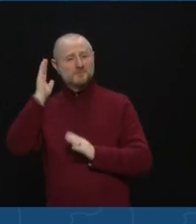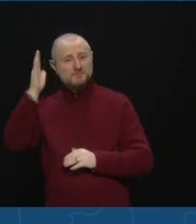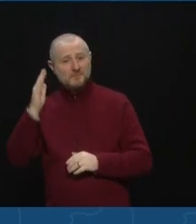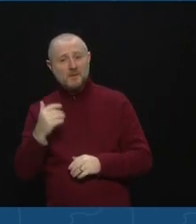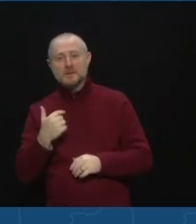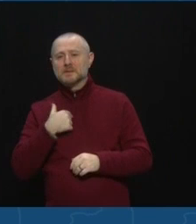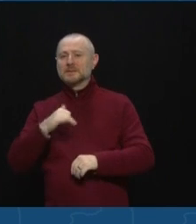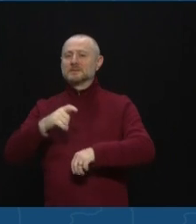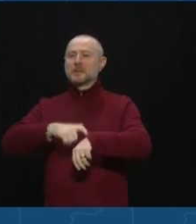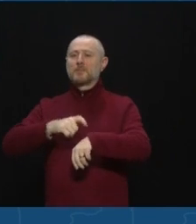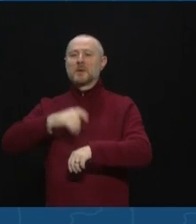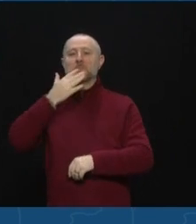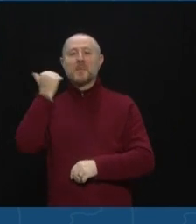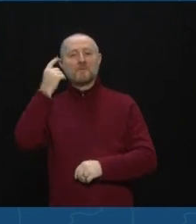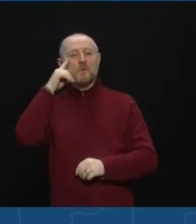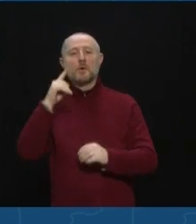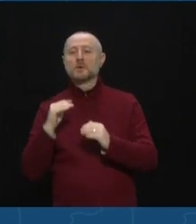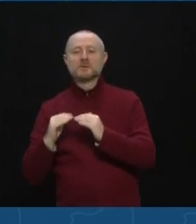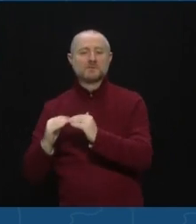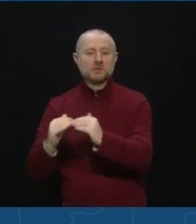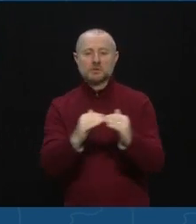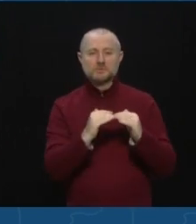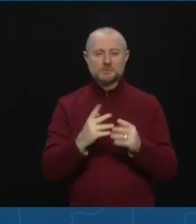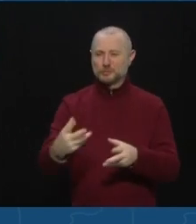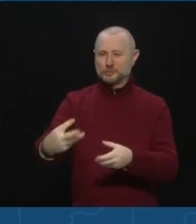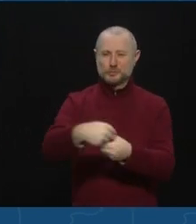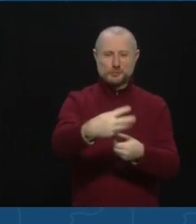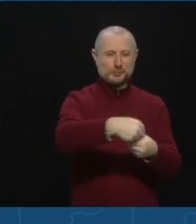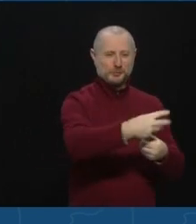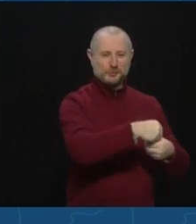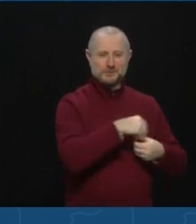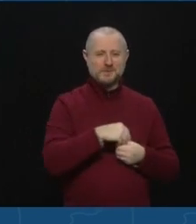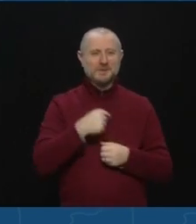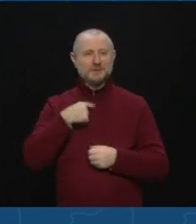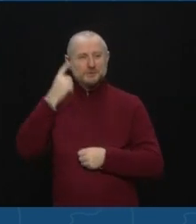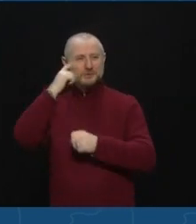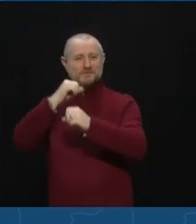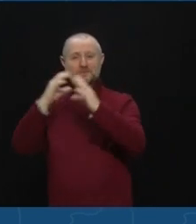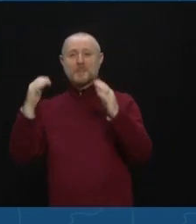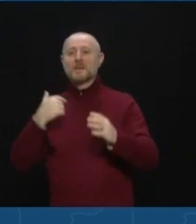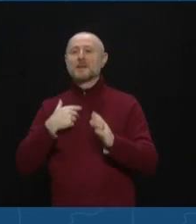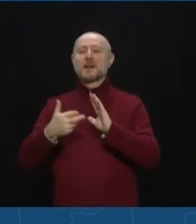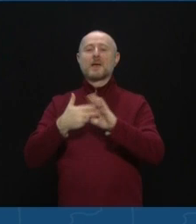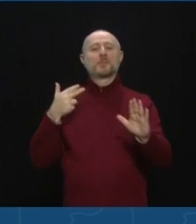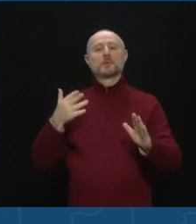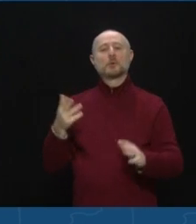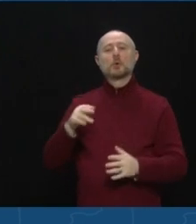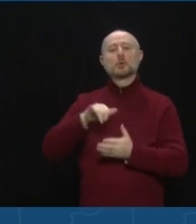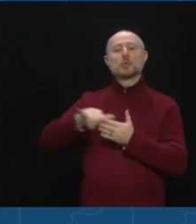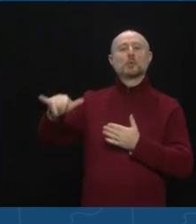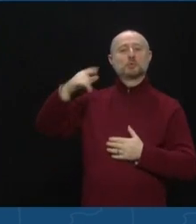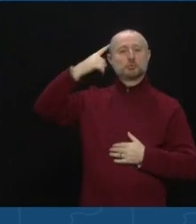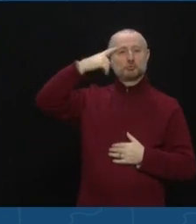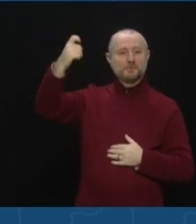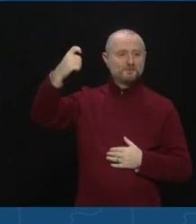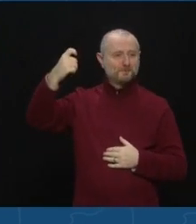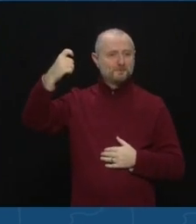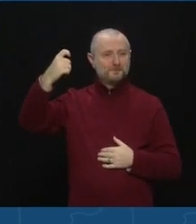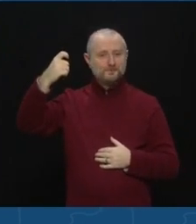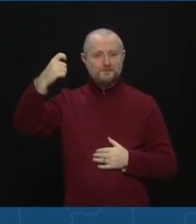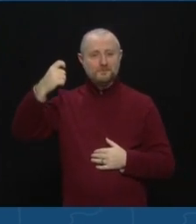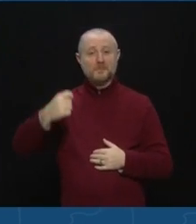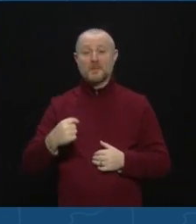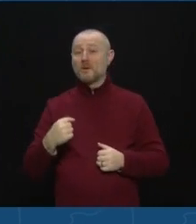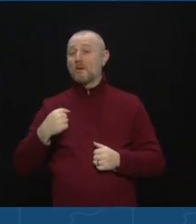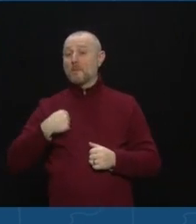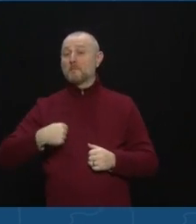fairer, more inclusive version, and I'm calling it the New York dream. And by implementing the agenda I proposed 2 weeks ago, we can make